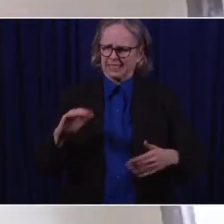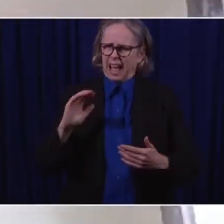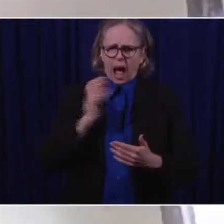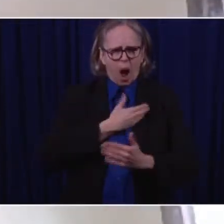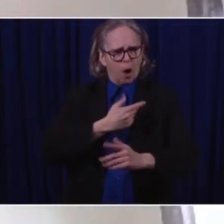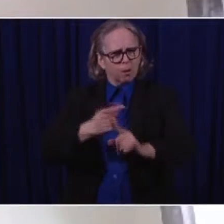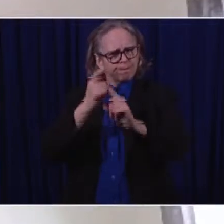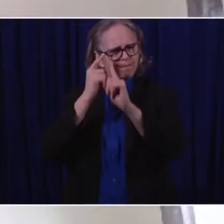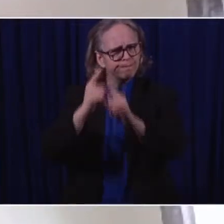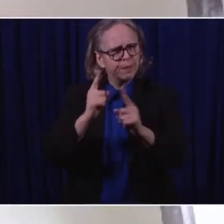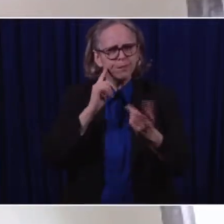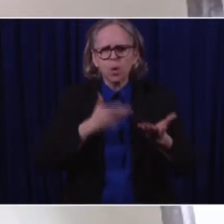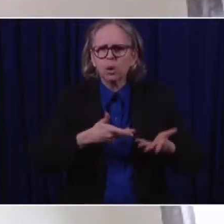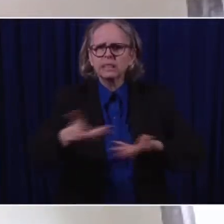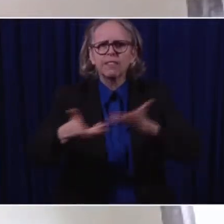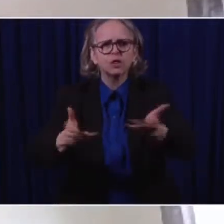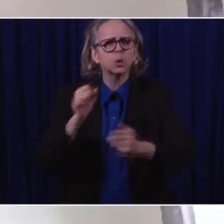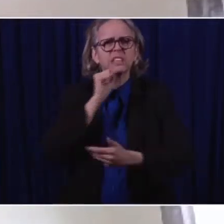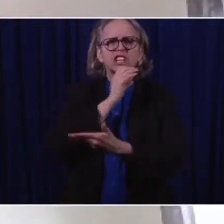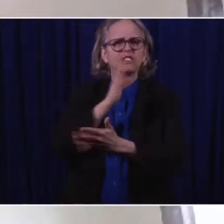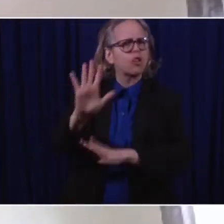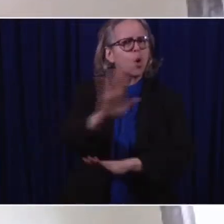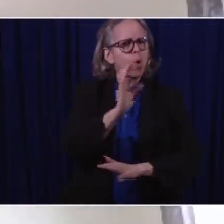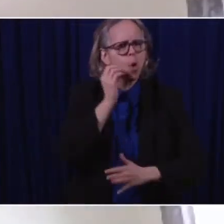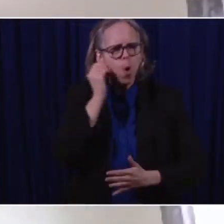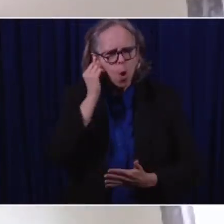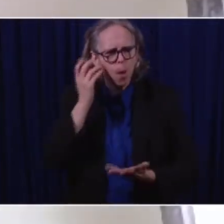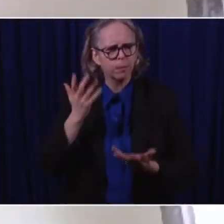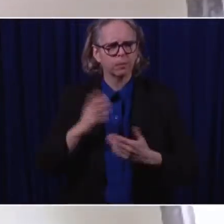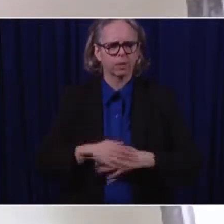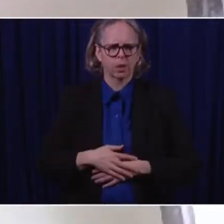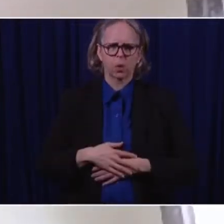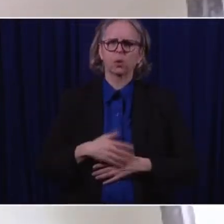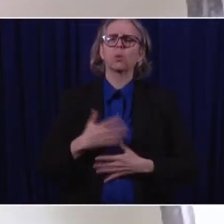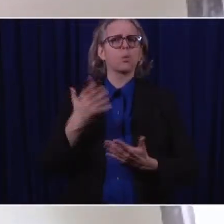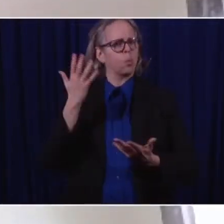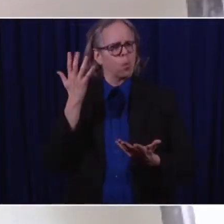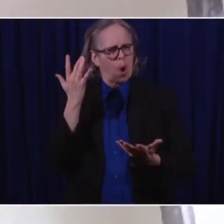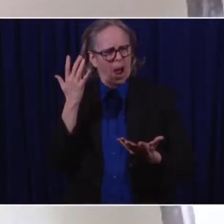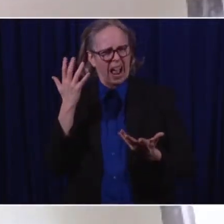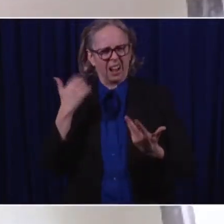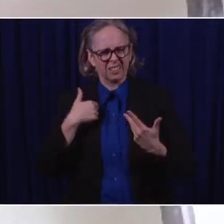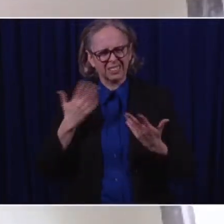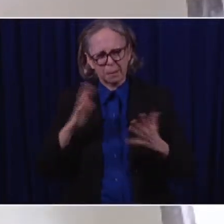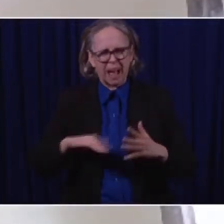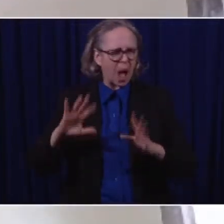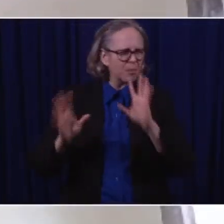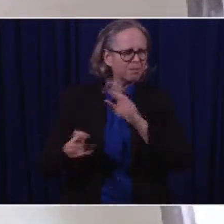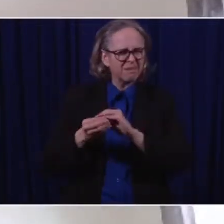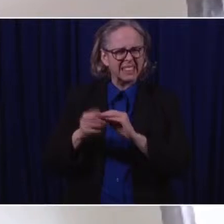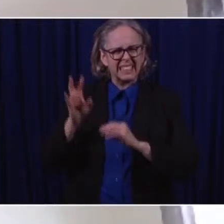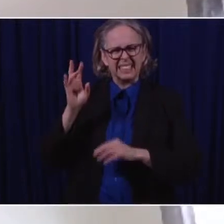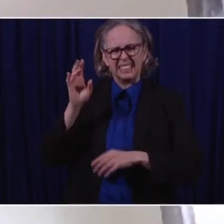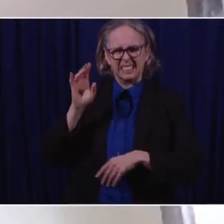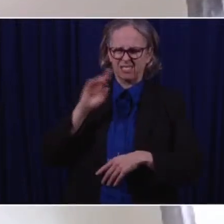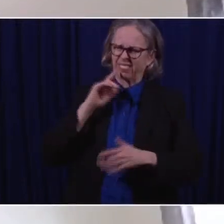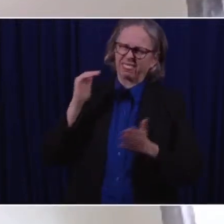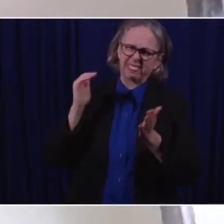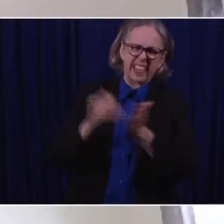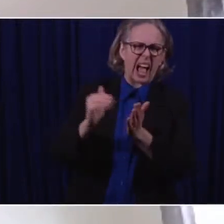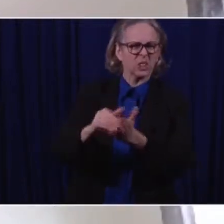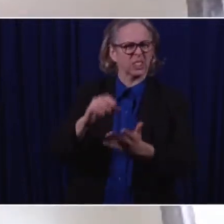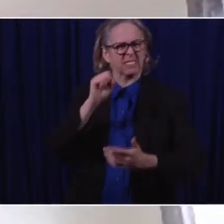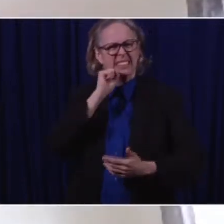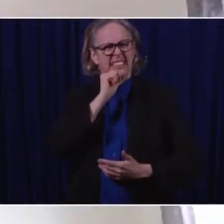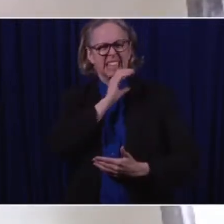refer to as RAP. There are about 97,000 older Ohioans living in these sites, and we've identified more than